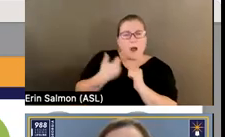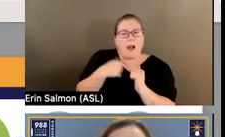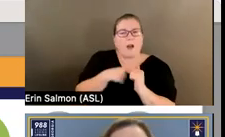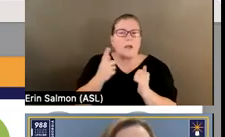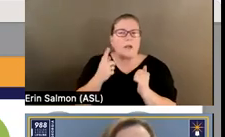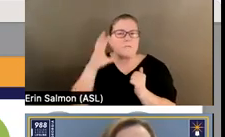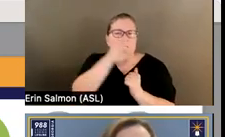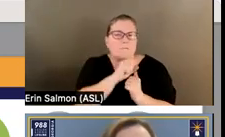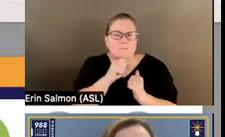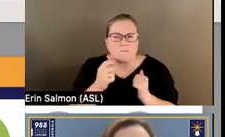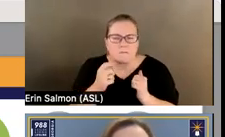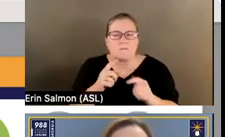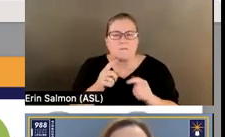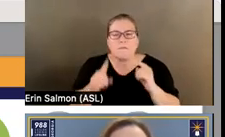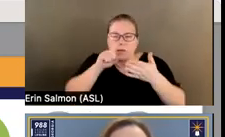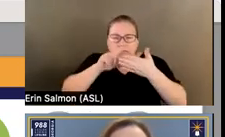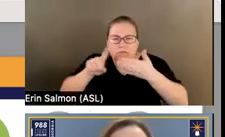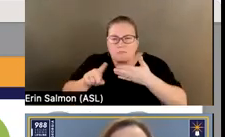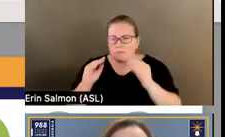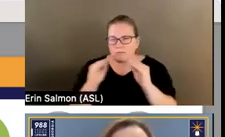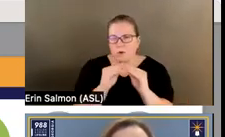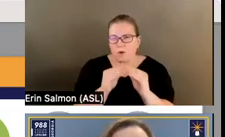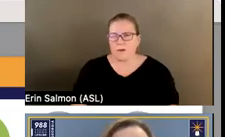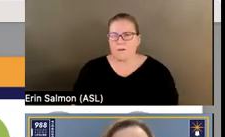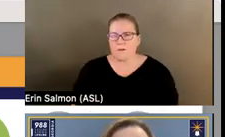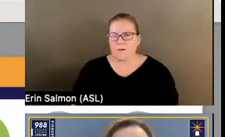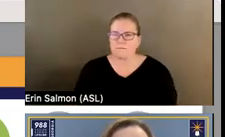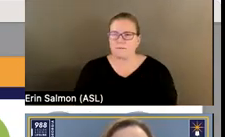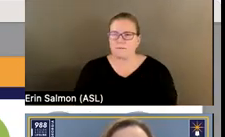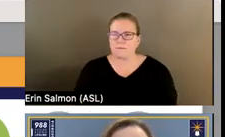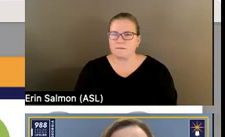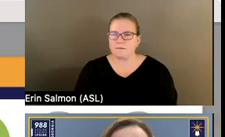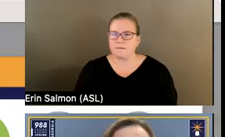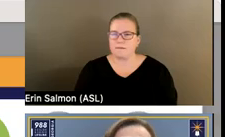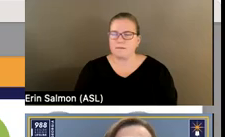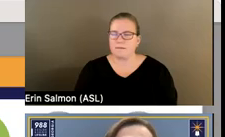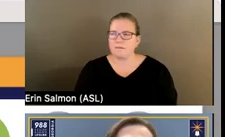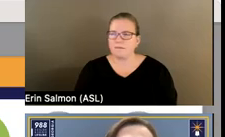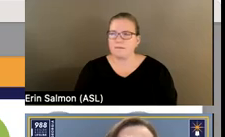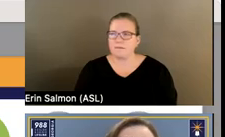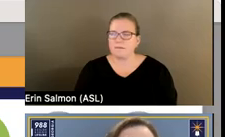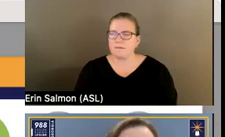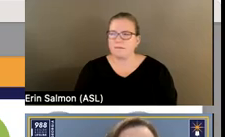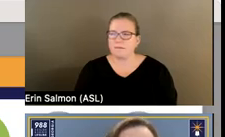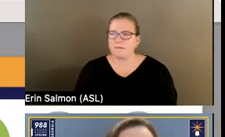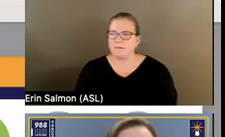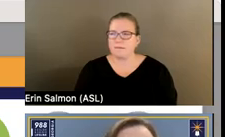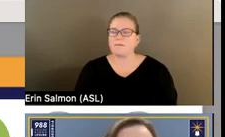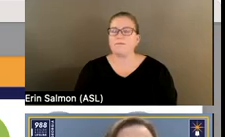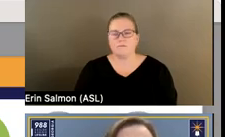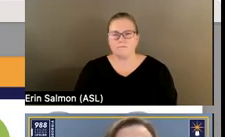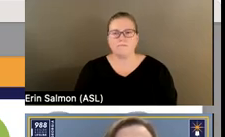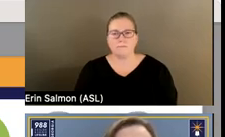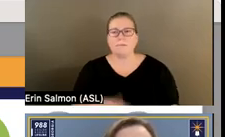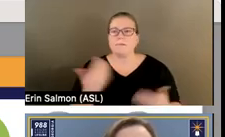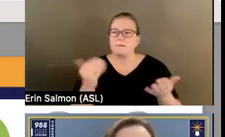next slide, please. So again, people have the right to